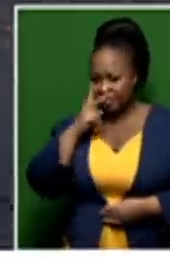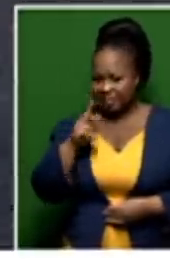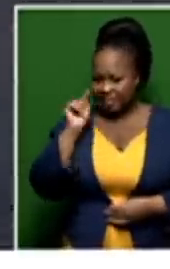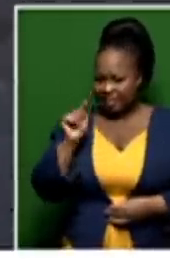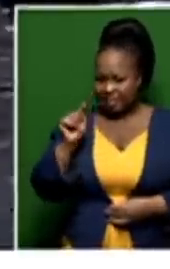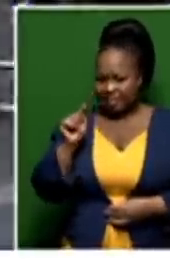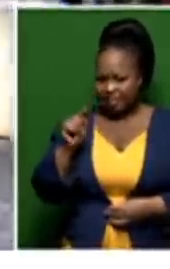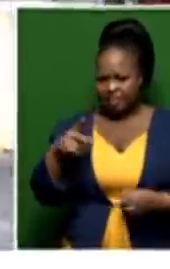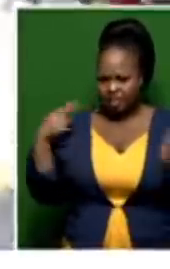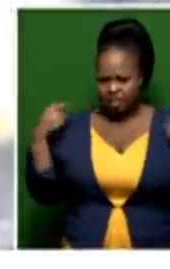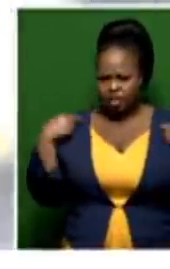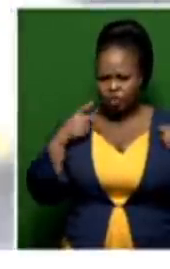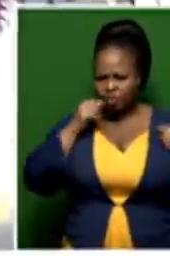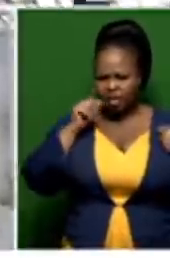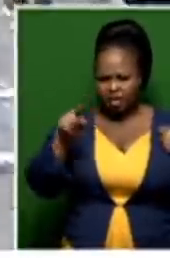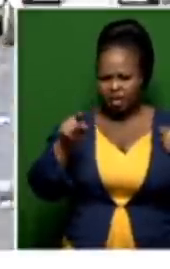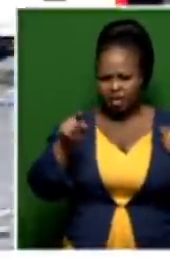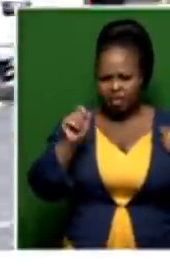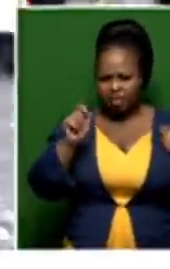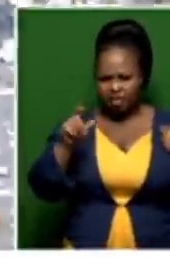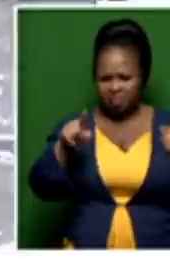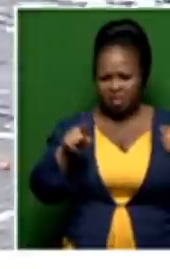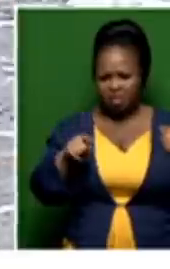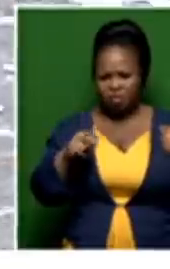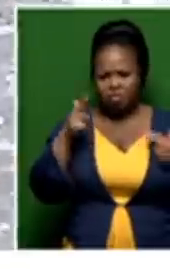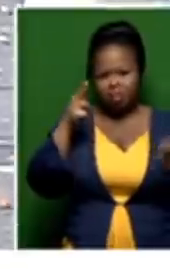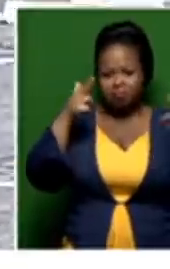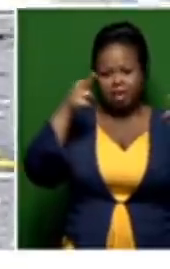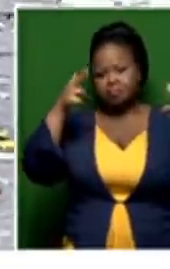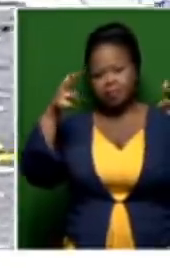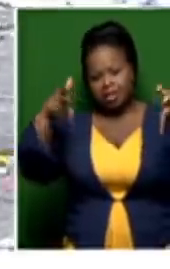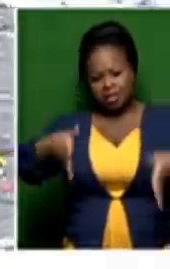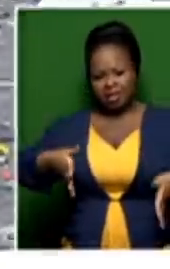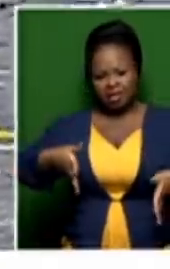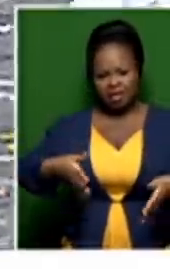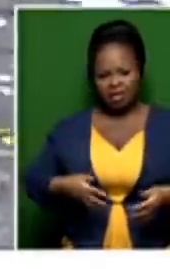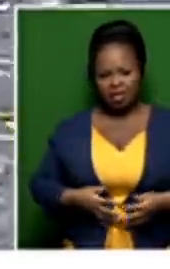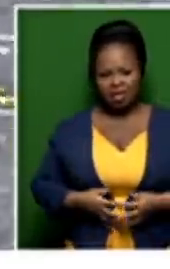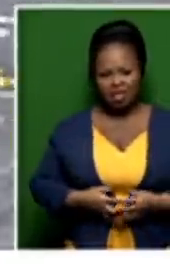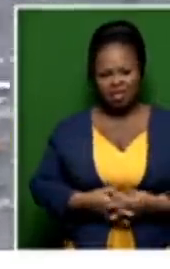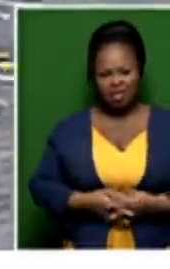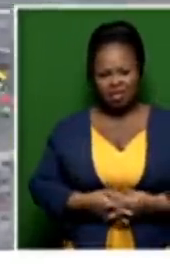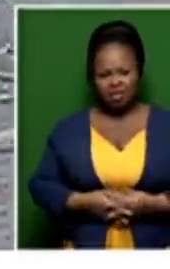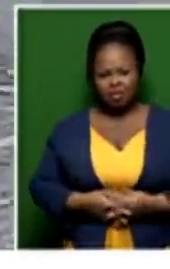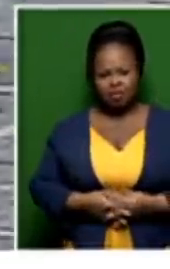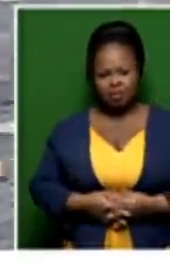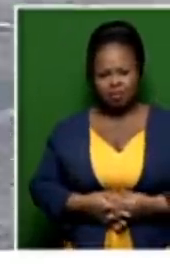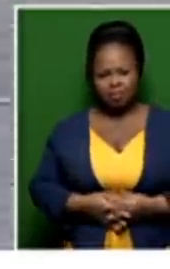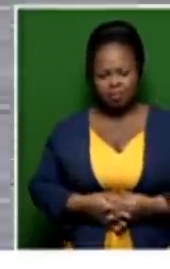is the security guard who is firing at this particular point. And